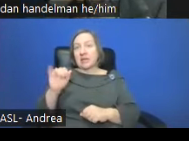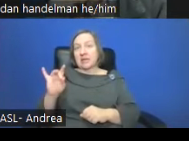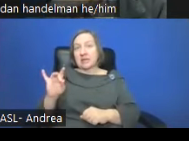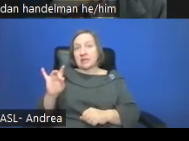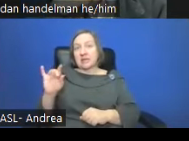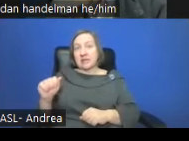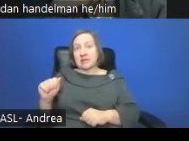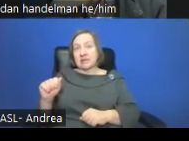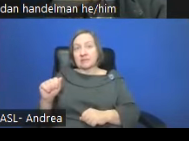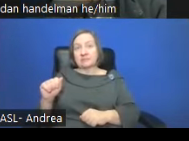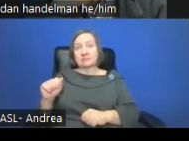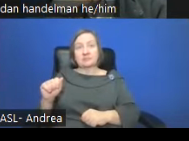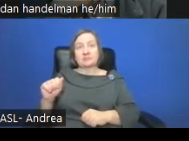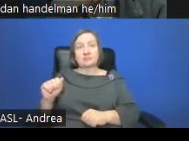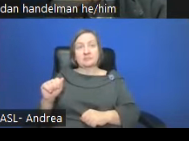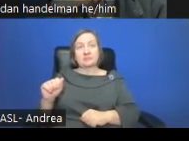A8A